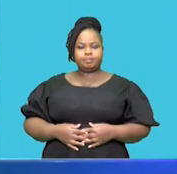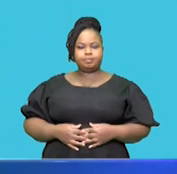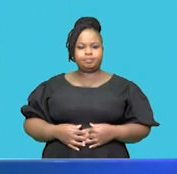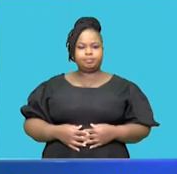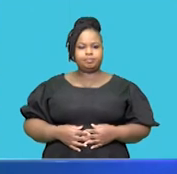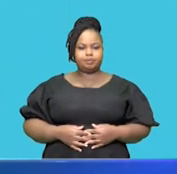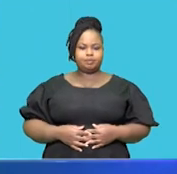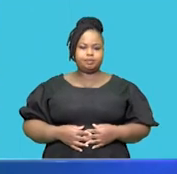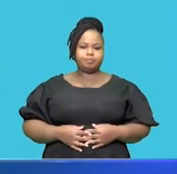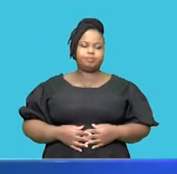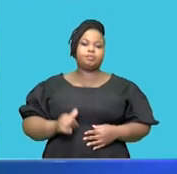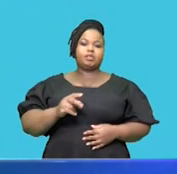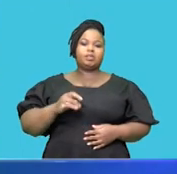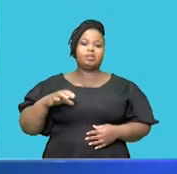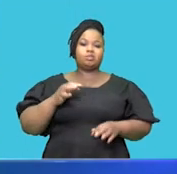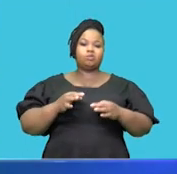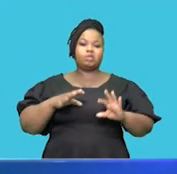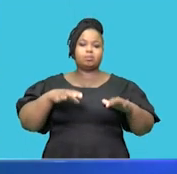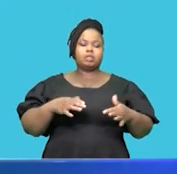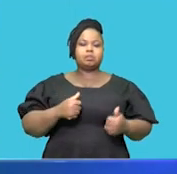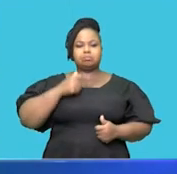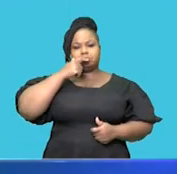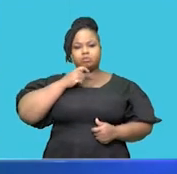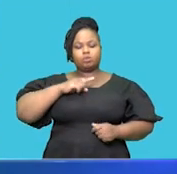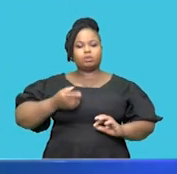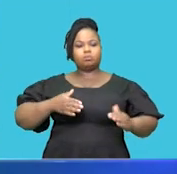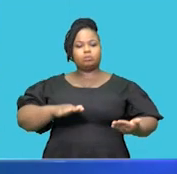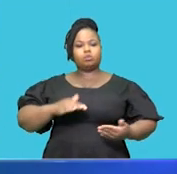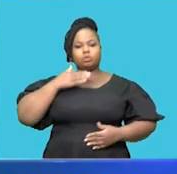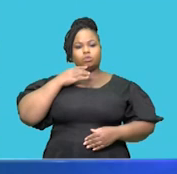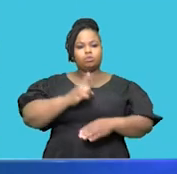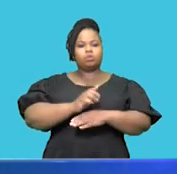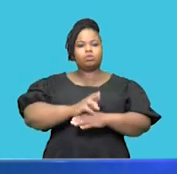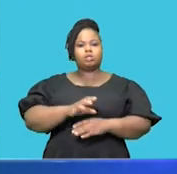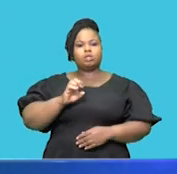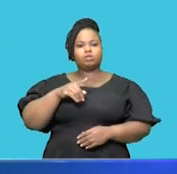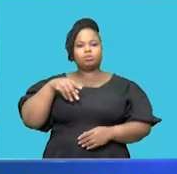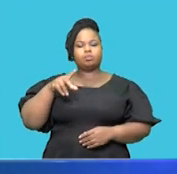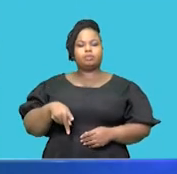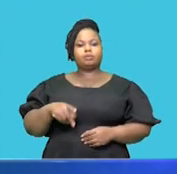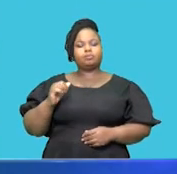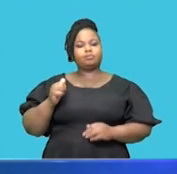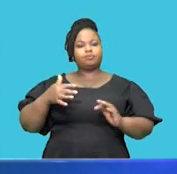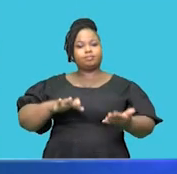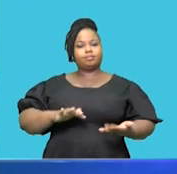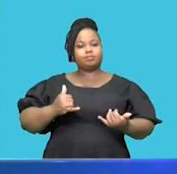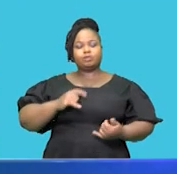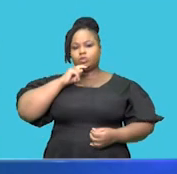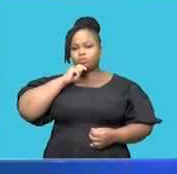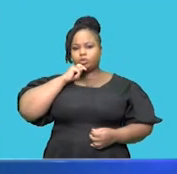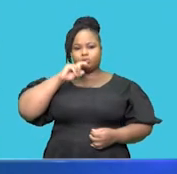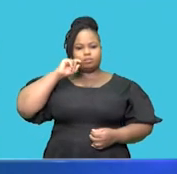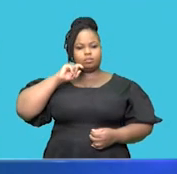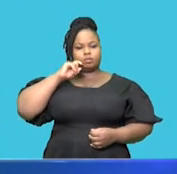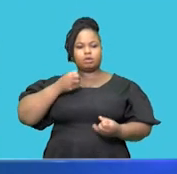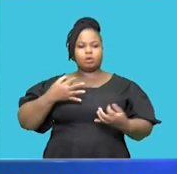French National Congress I take and I want meet someone who's used family with so this is something